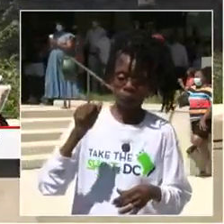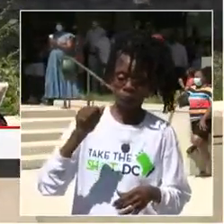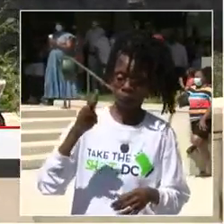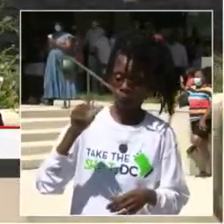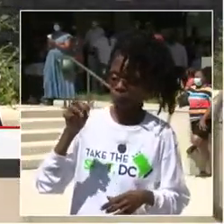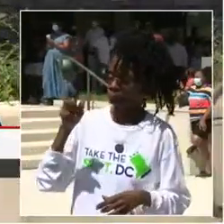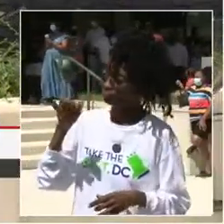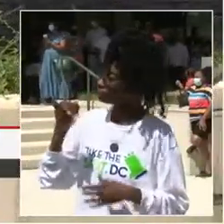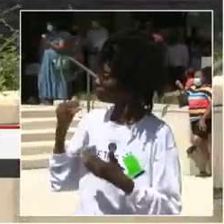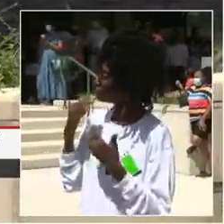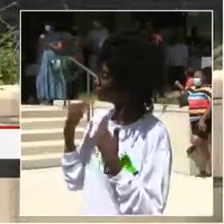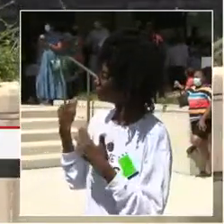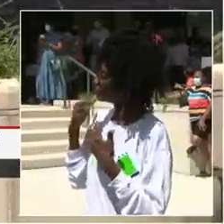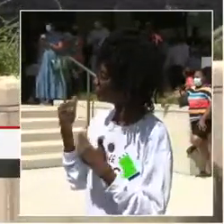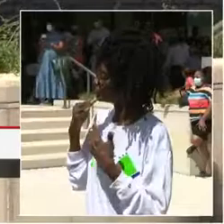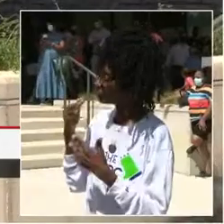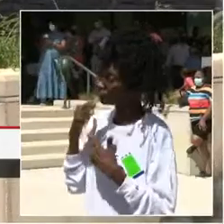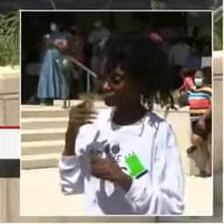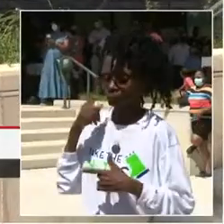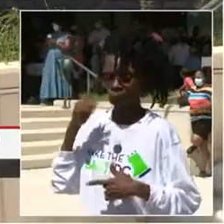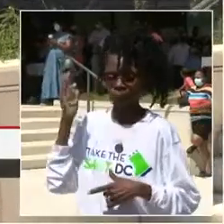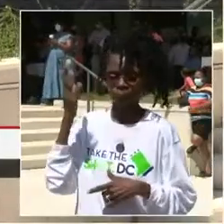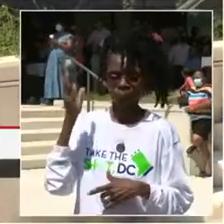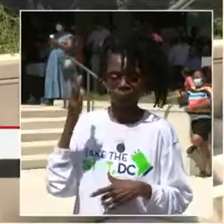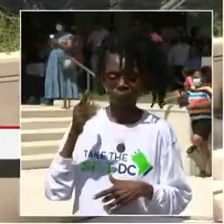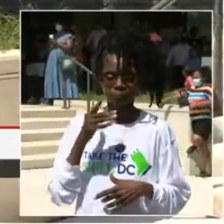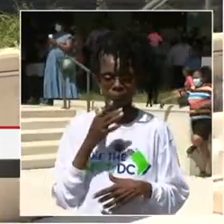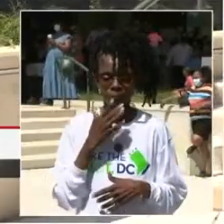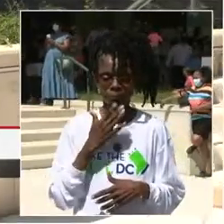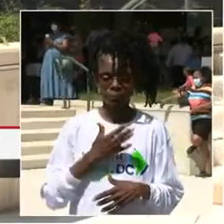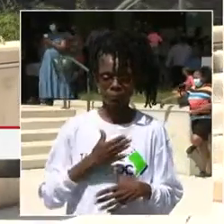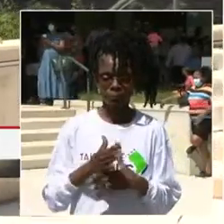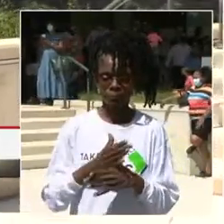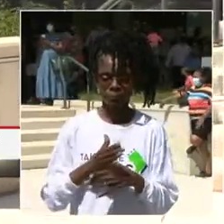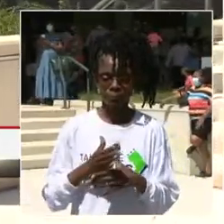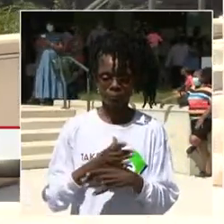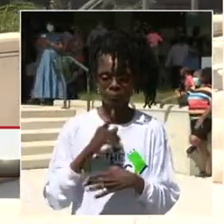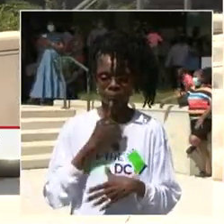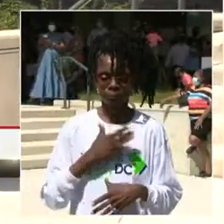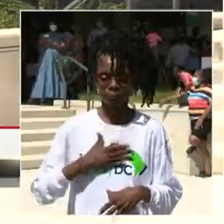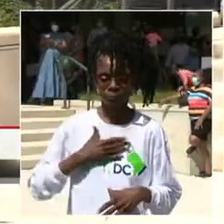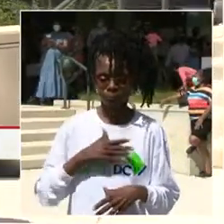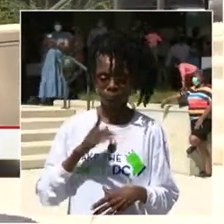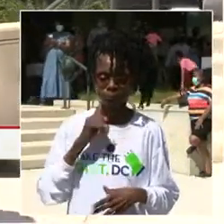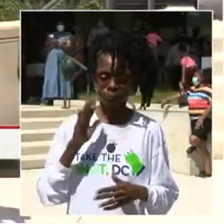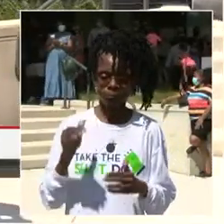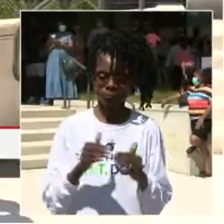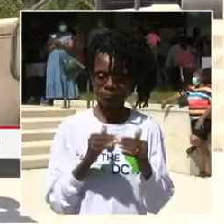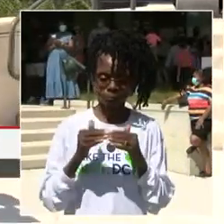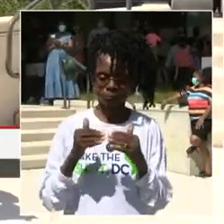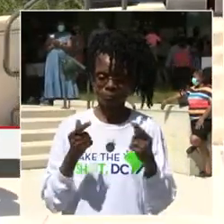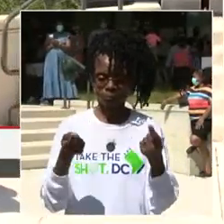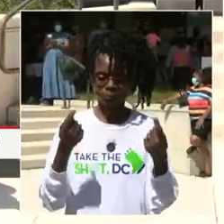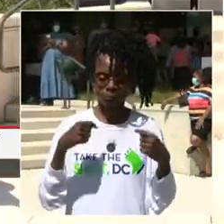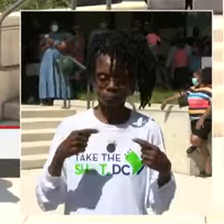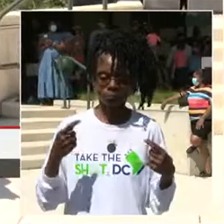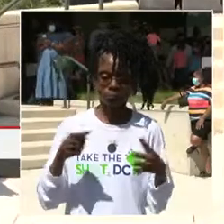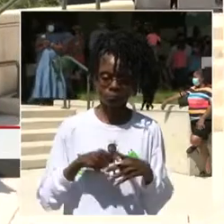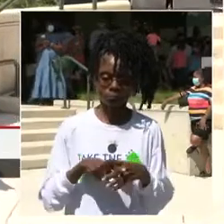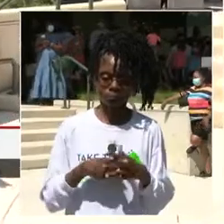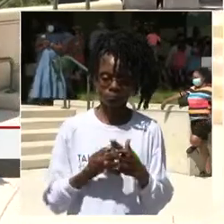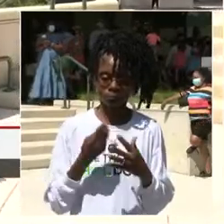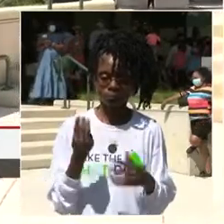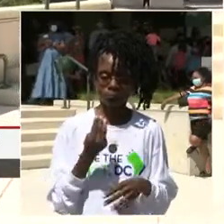and please share my appreciation to your colleagues who will be joining you here on Monday, and it brings me great pleasure